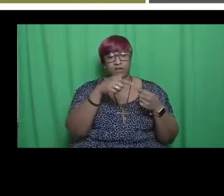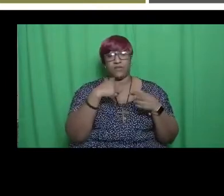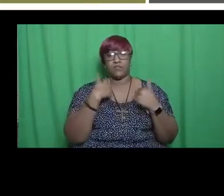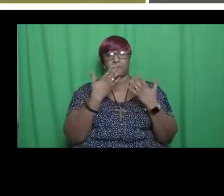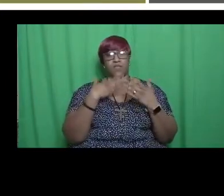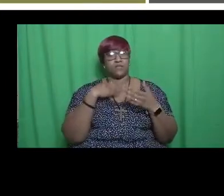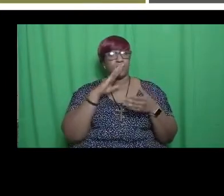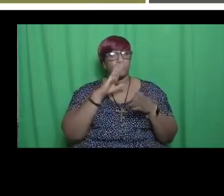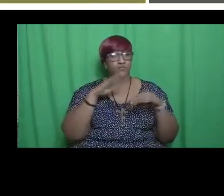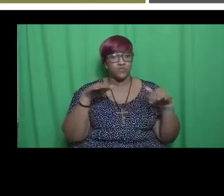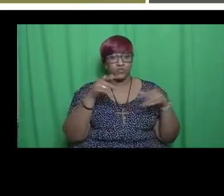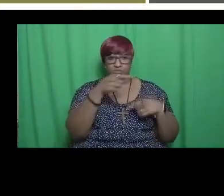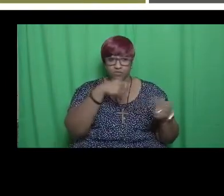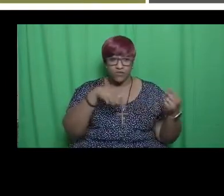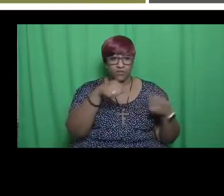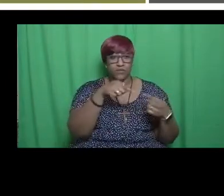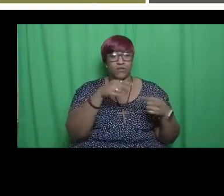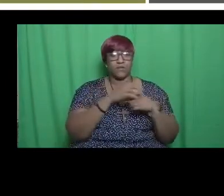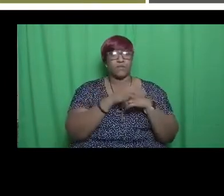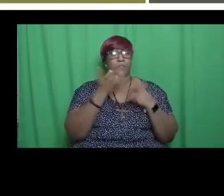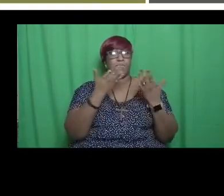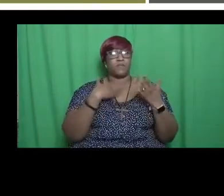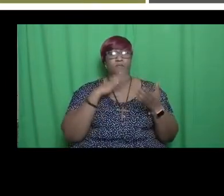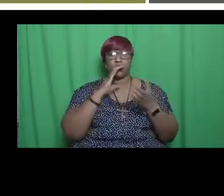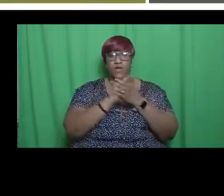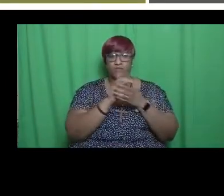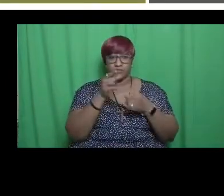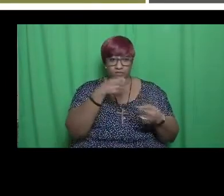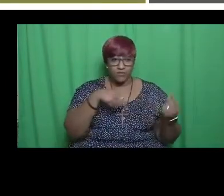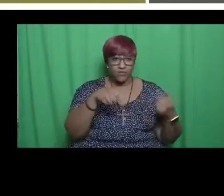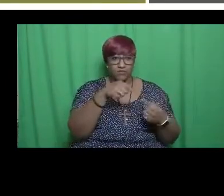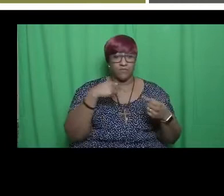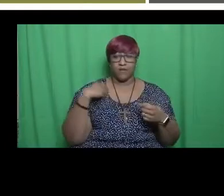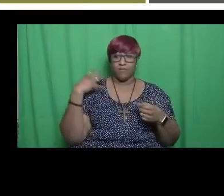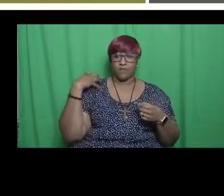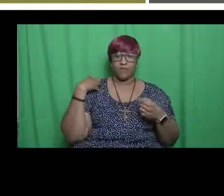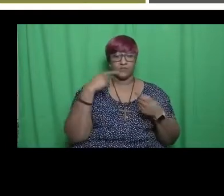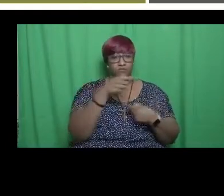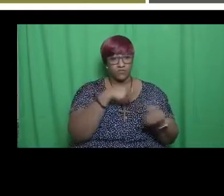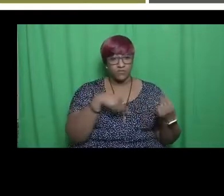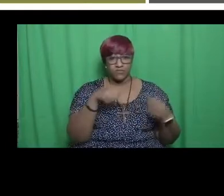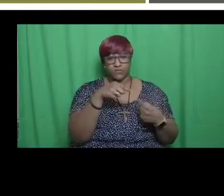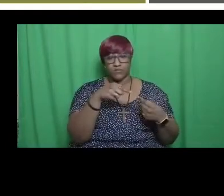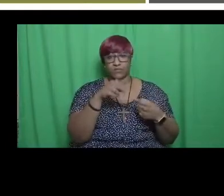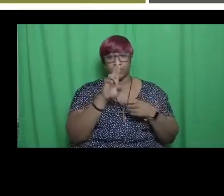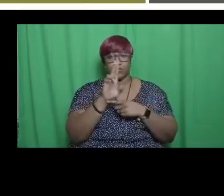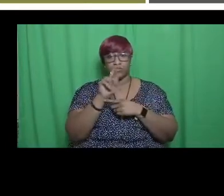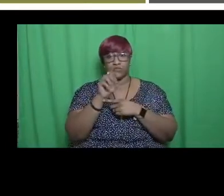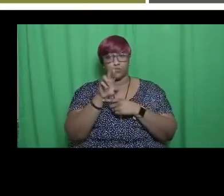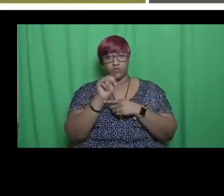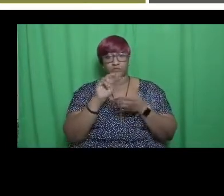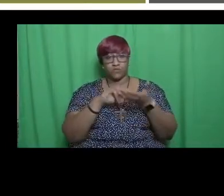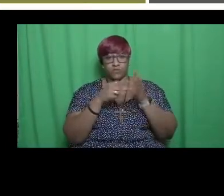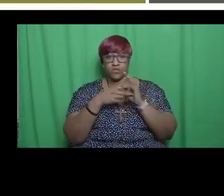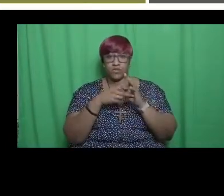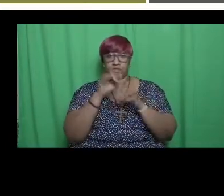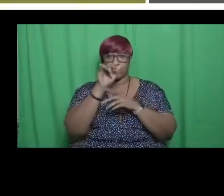around. I'm waiting on my children to turn around. I'm waiting on my wife to turn around. I'm waiting on my boss to turn around. But a U-turn means